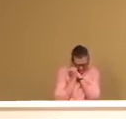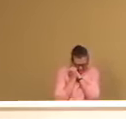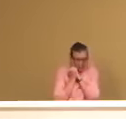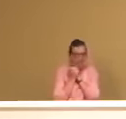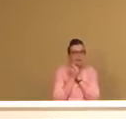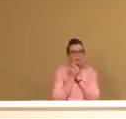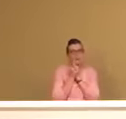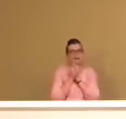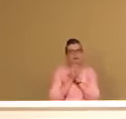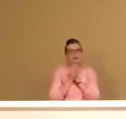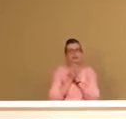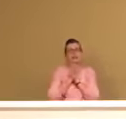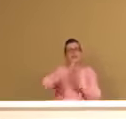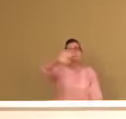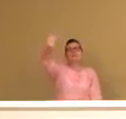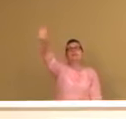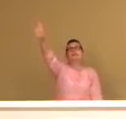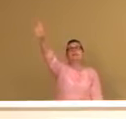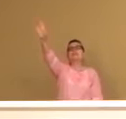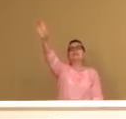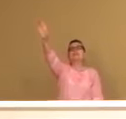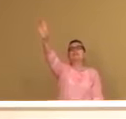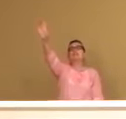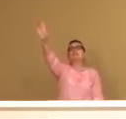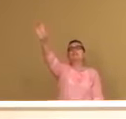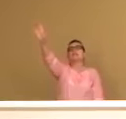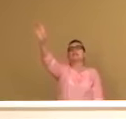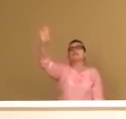the doctors be baffled, God. Lord, we give you